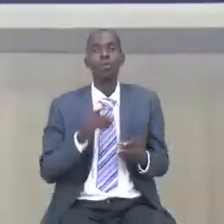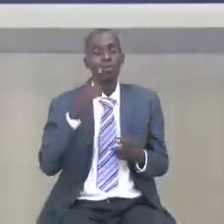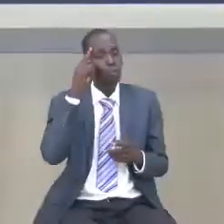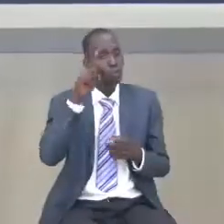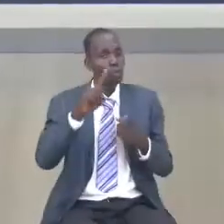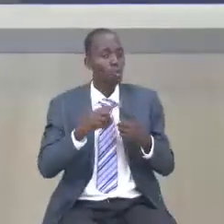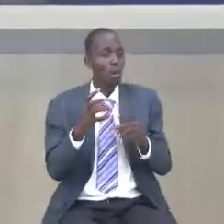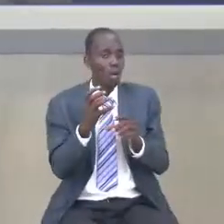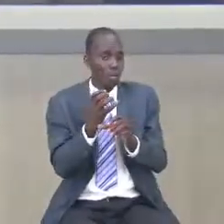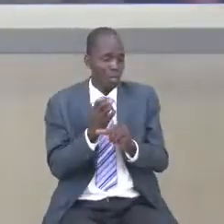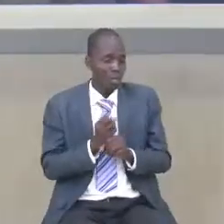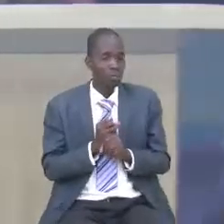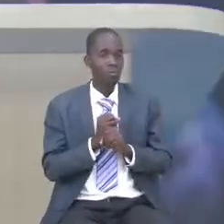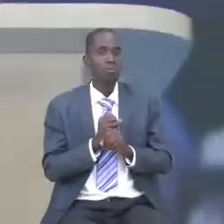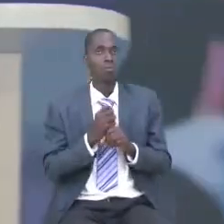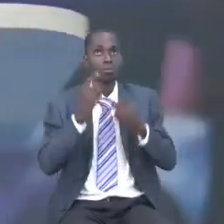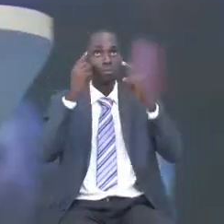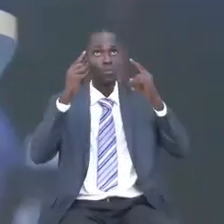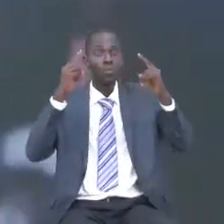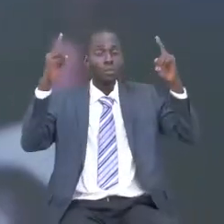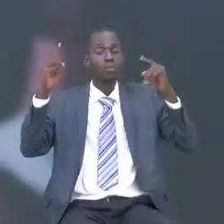despite the problems?